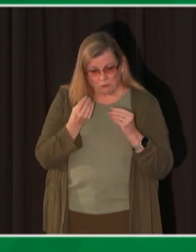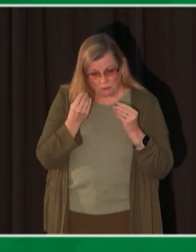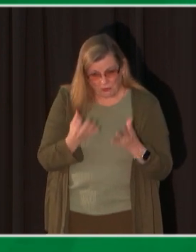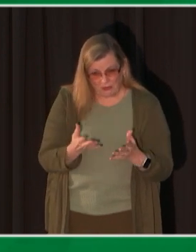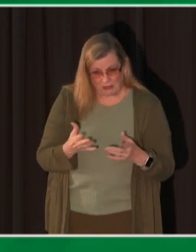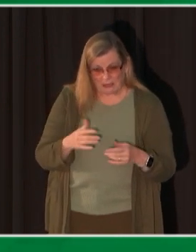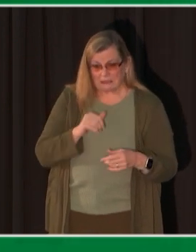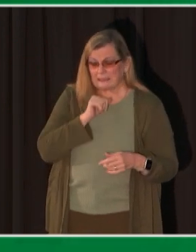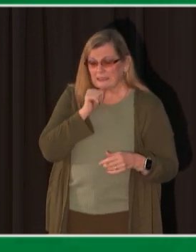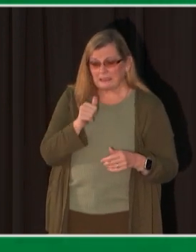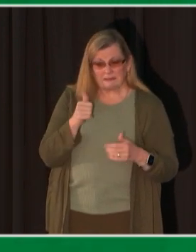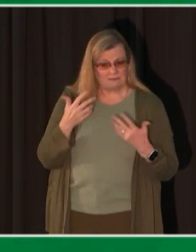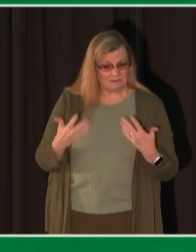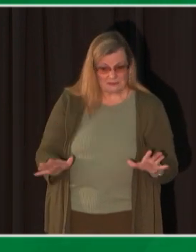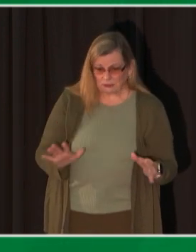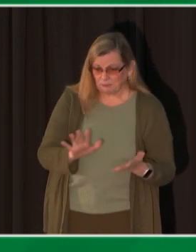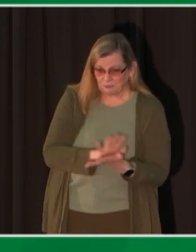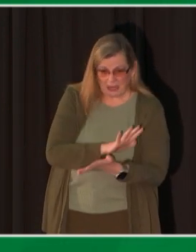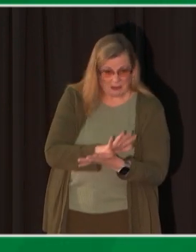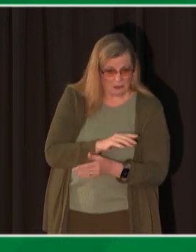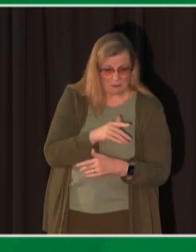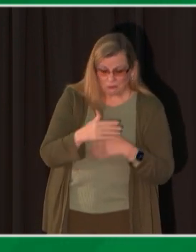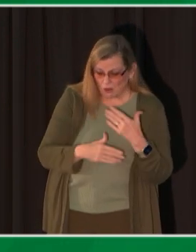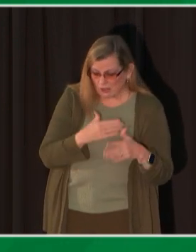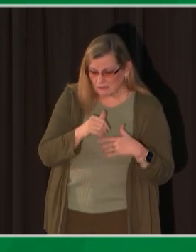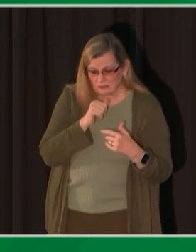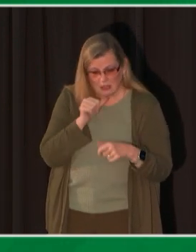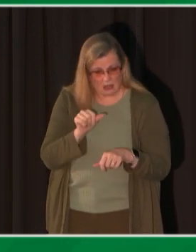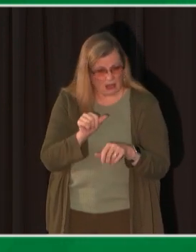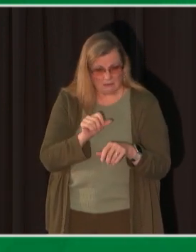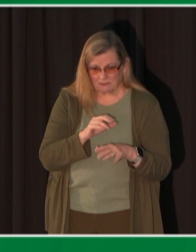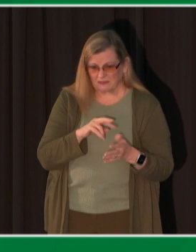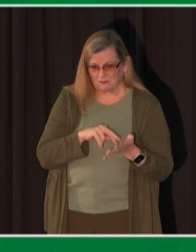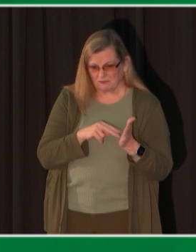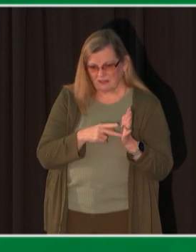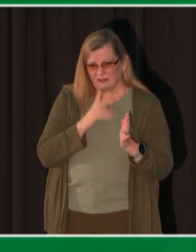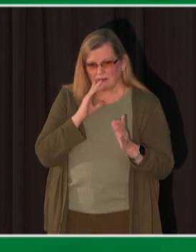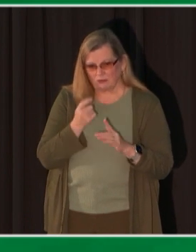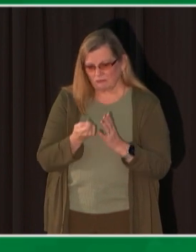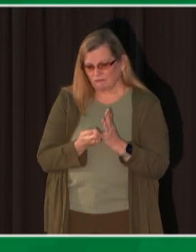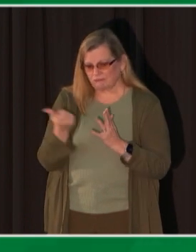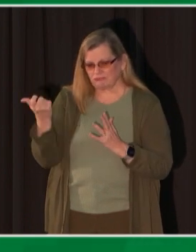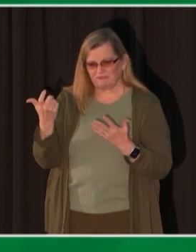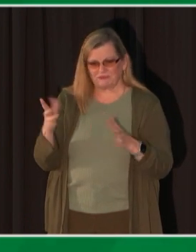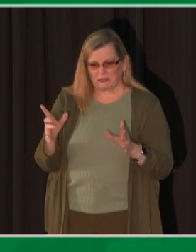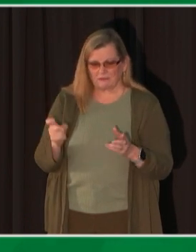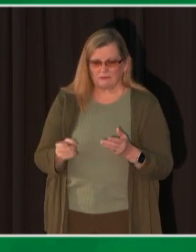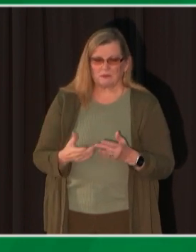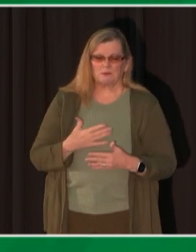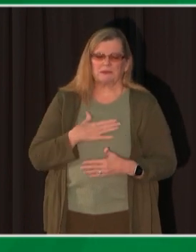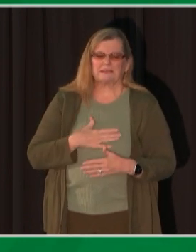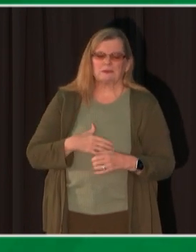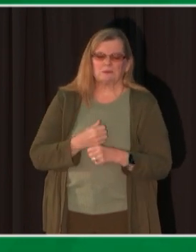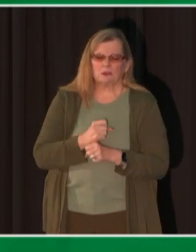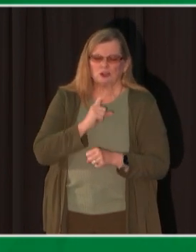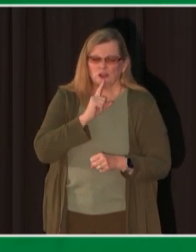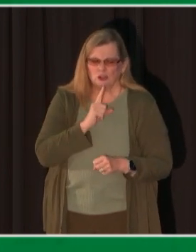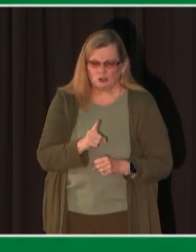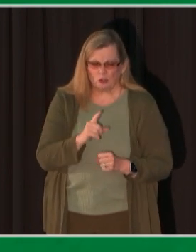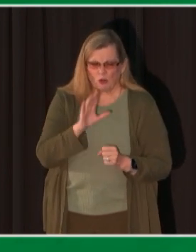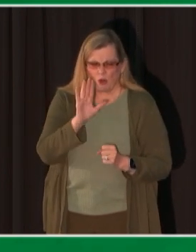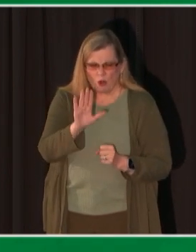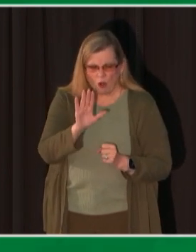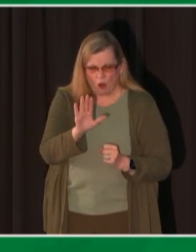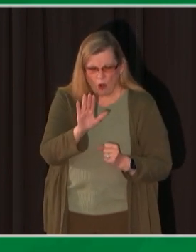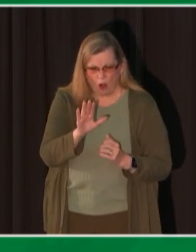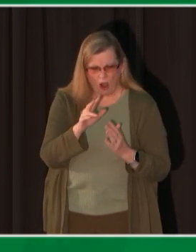regular processing and requires more adjudication. So please have all of your documents, read through these